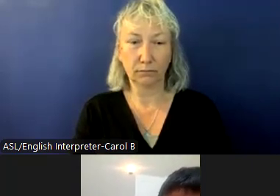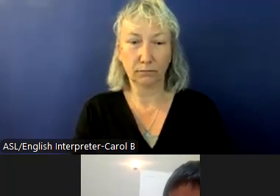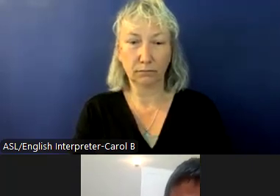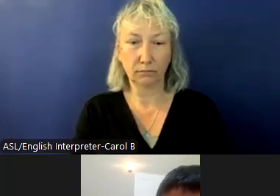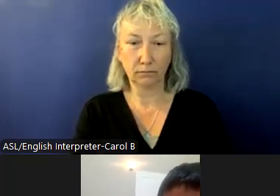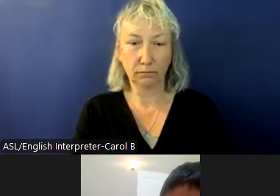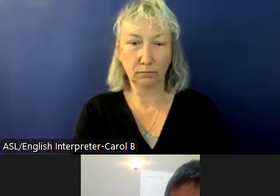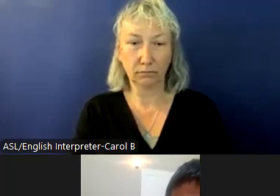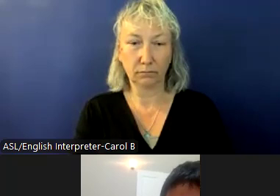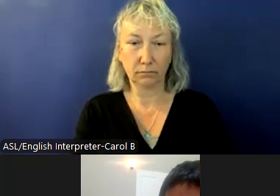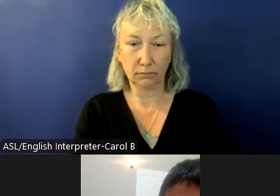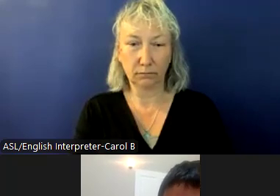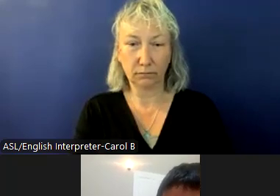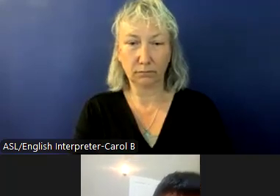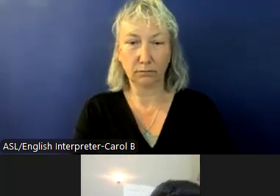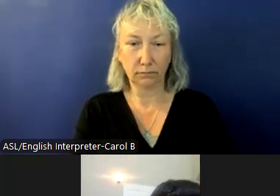Okay.